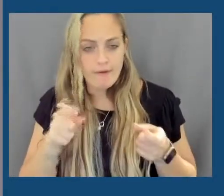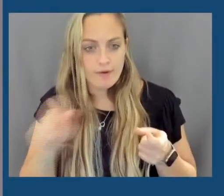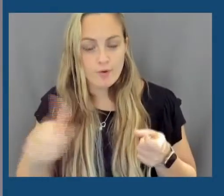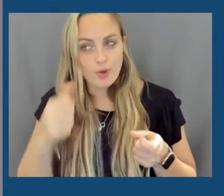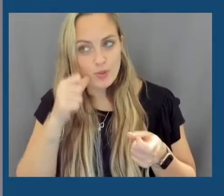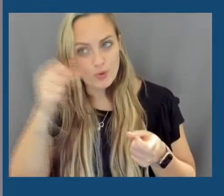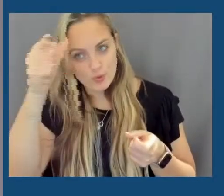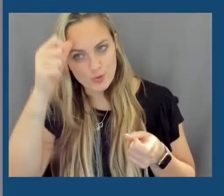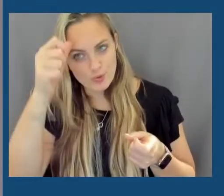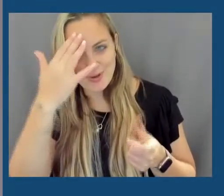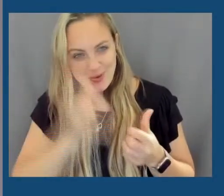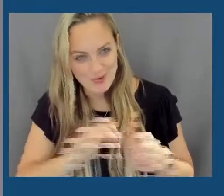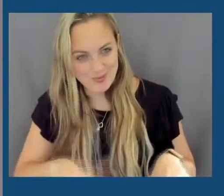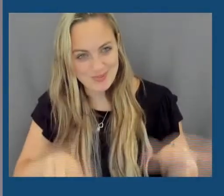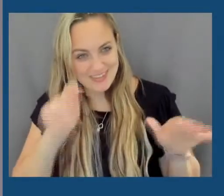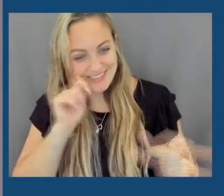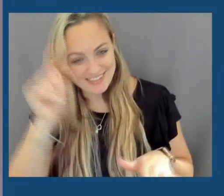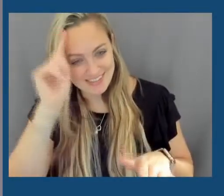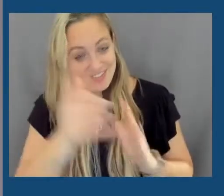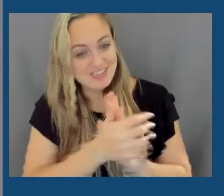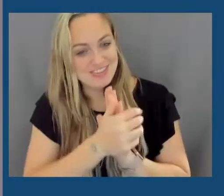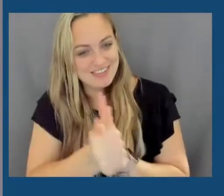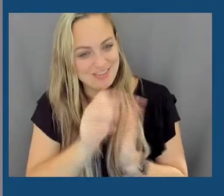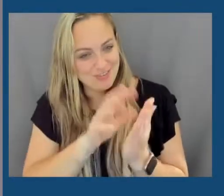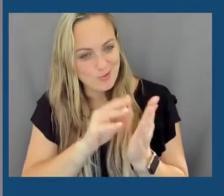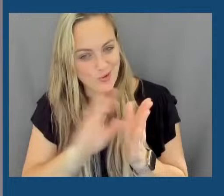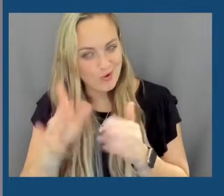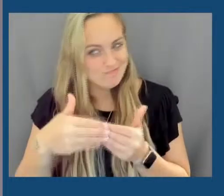to raise teenagers. It's a skill that comes in handy up the road.